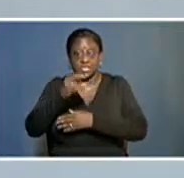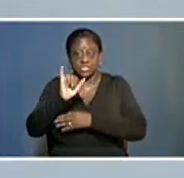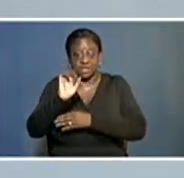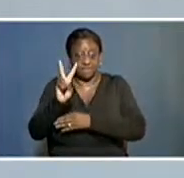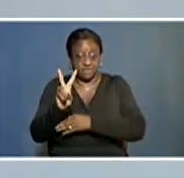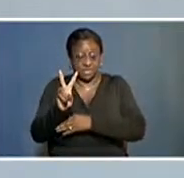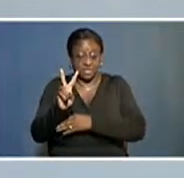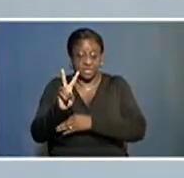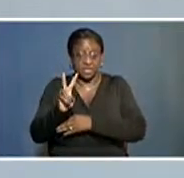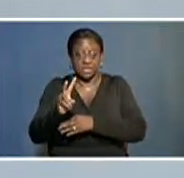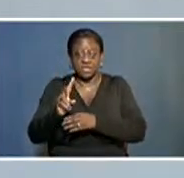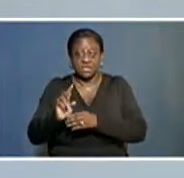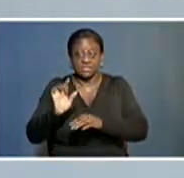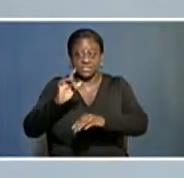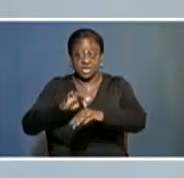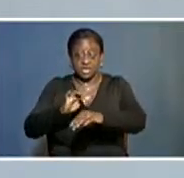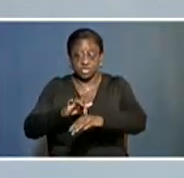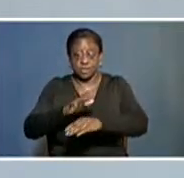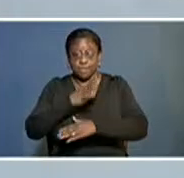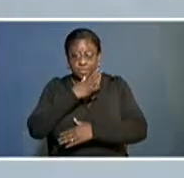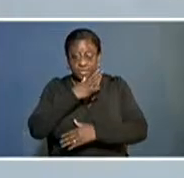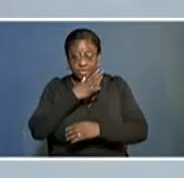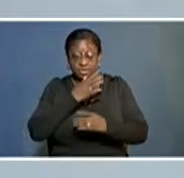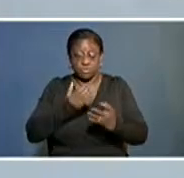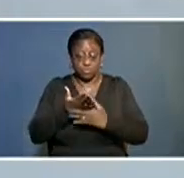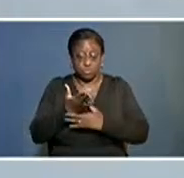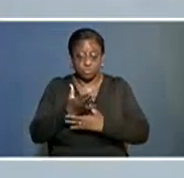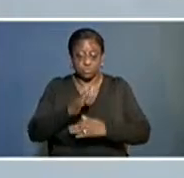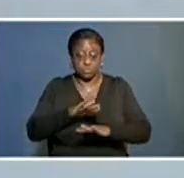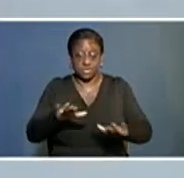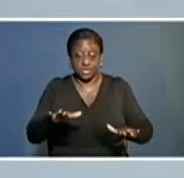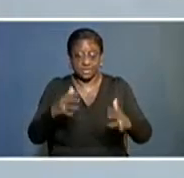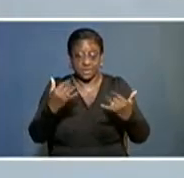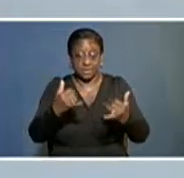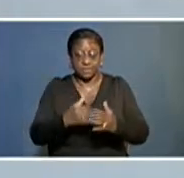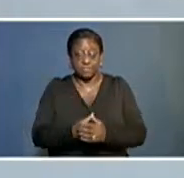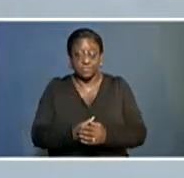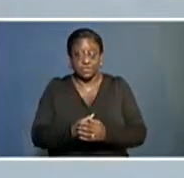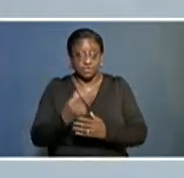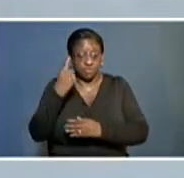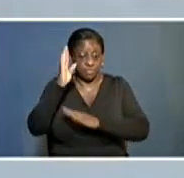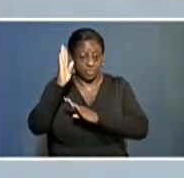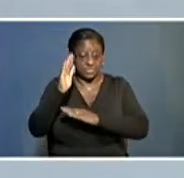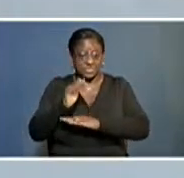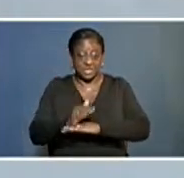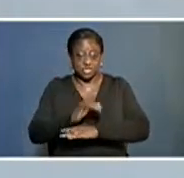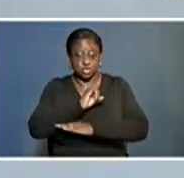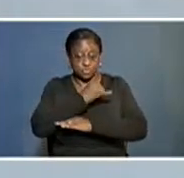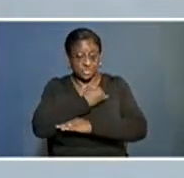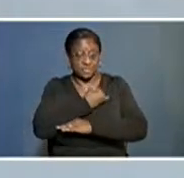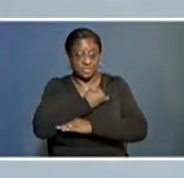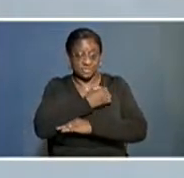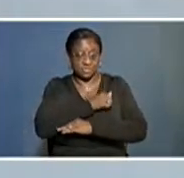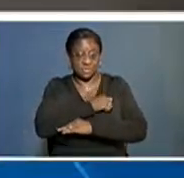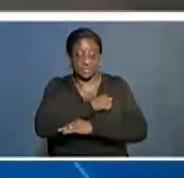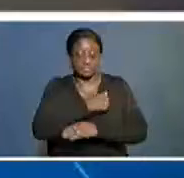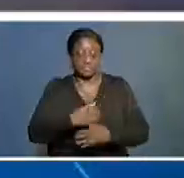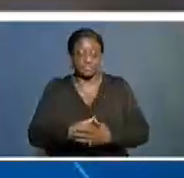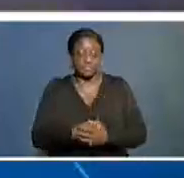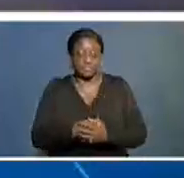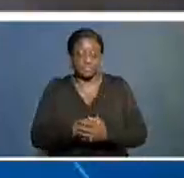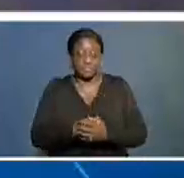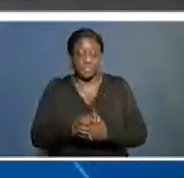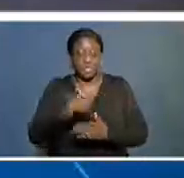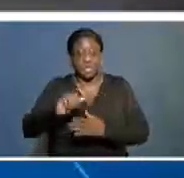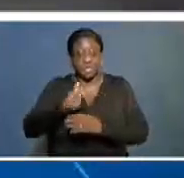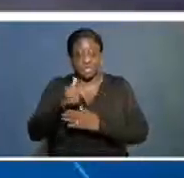from mother to child within the last 3 years. For the Bahamas Tonight, I'm Jimenita Swain. In